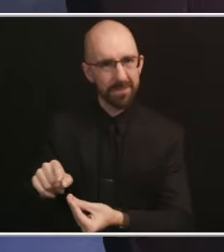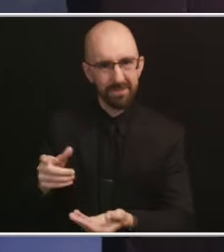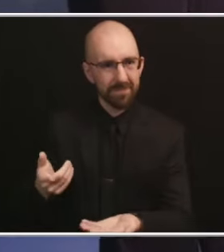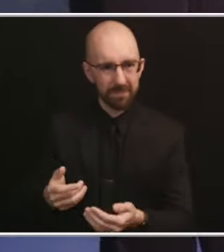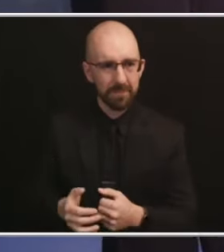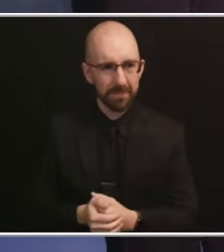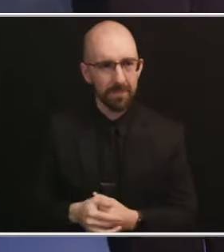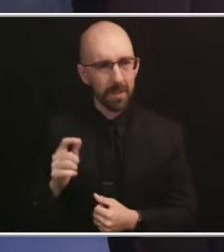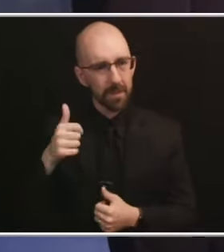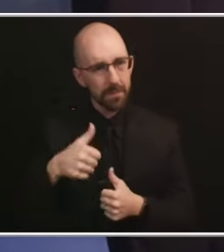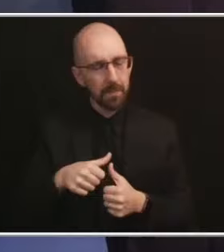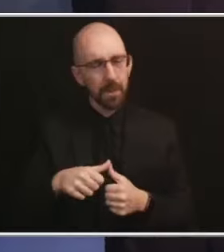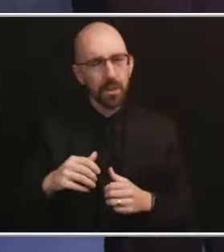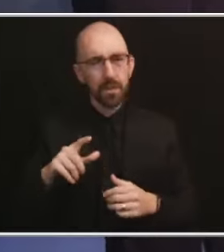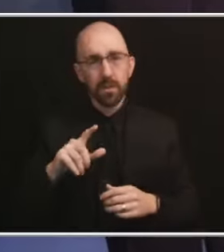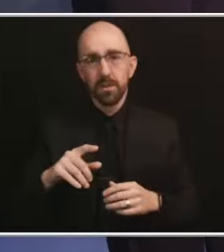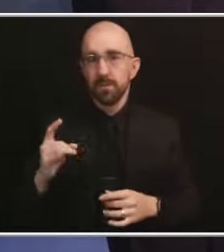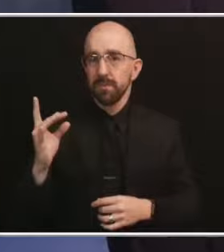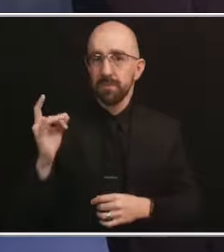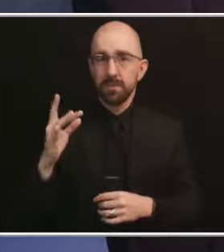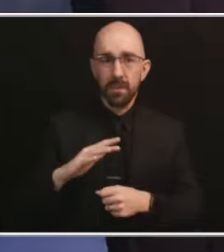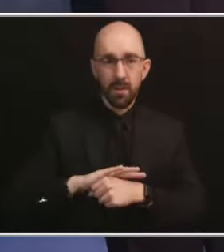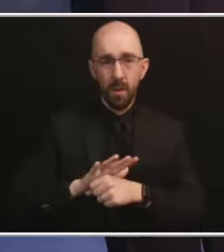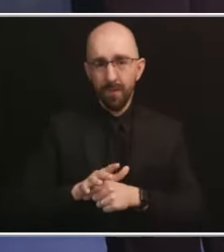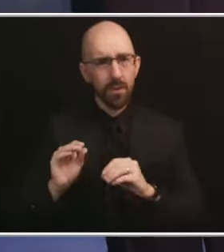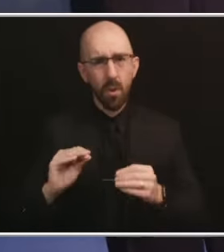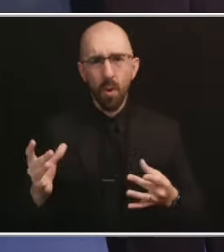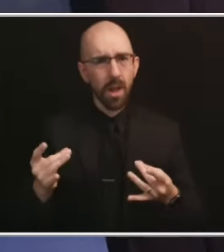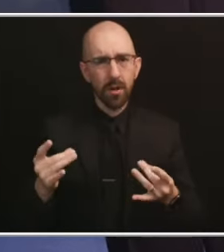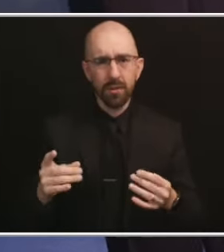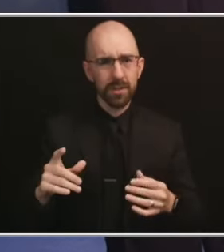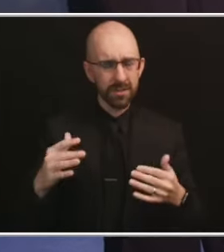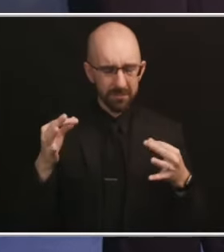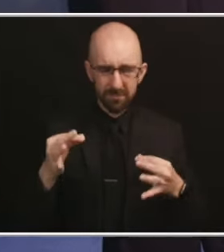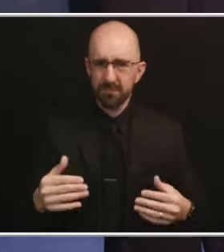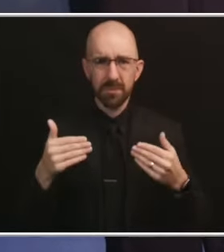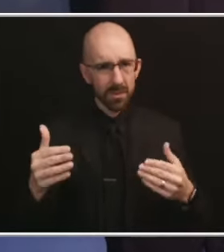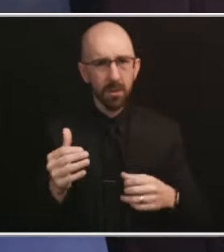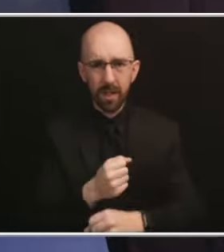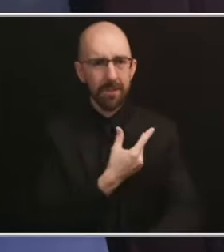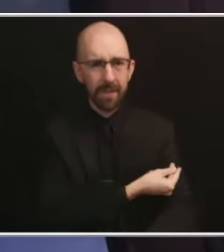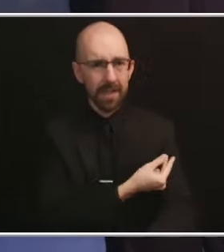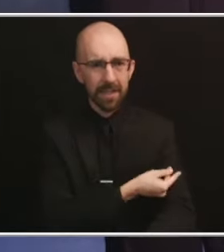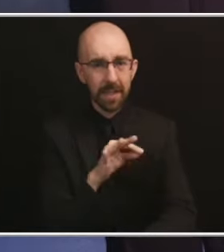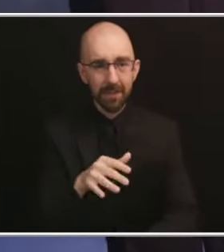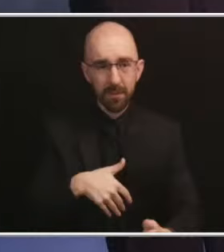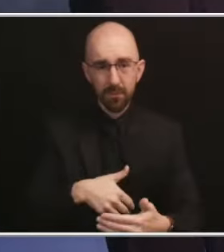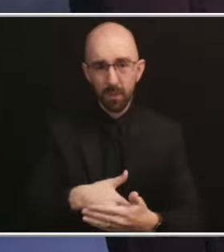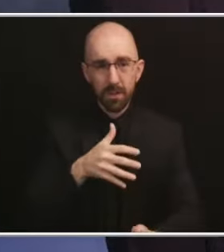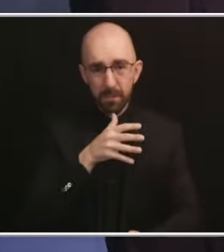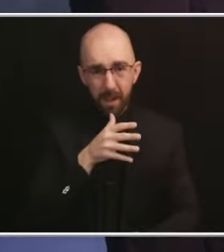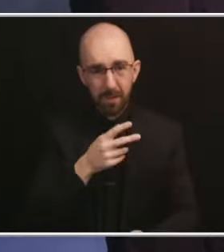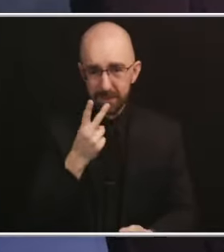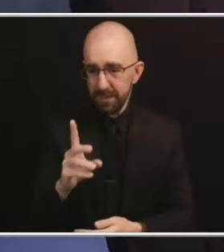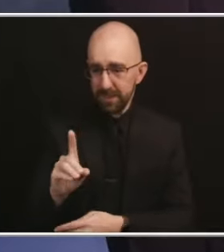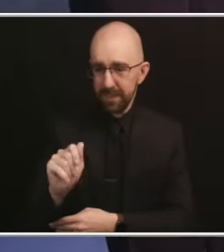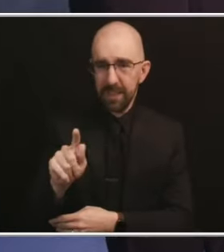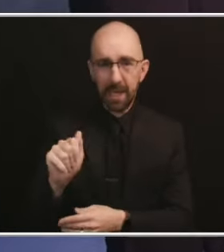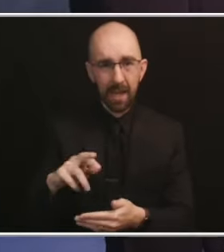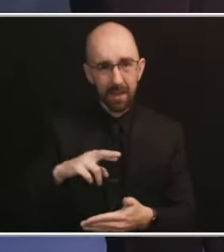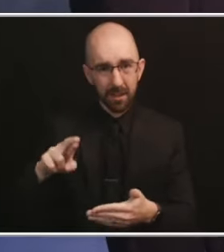the pandemic, there really was no controversy. You absolutely should get vaccinated if you're a pregnant mom, because we were seeing the bad outcomes in pregnant moms